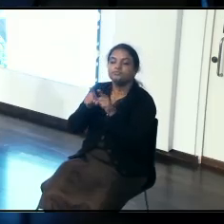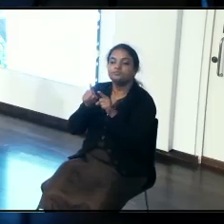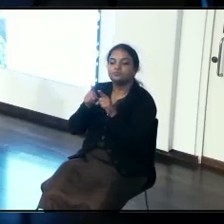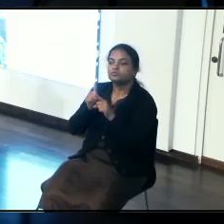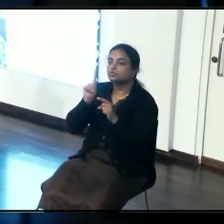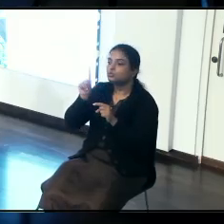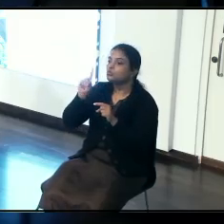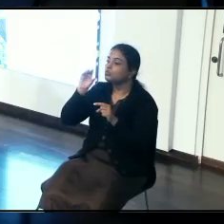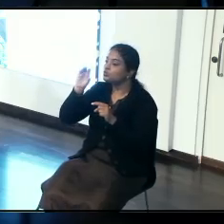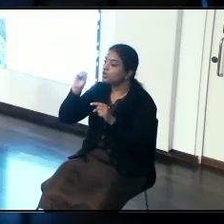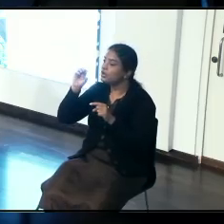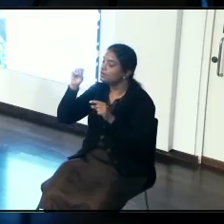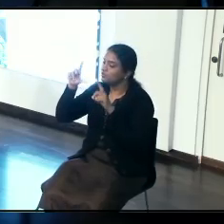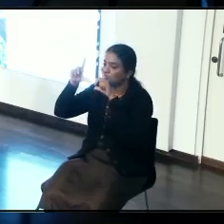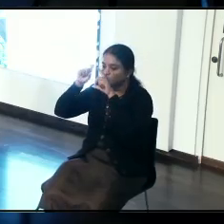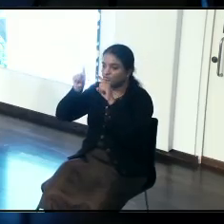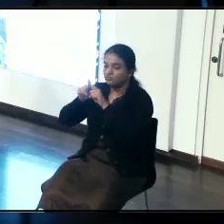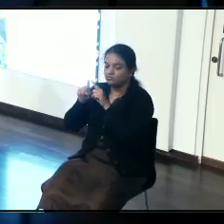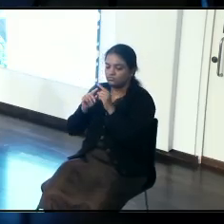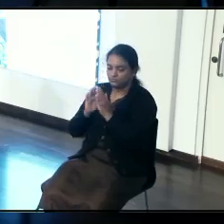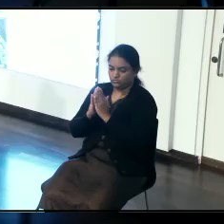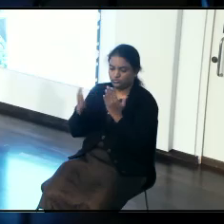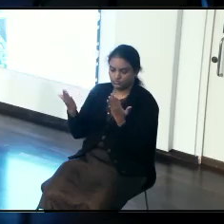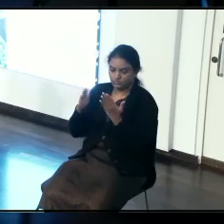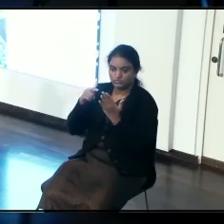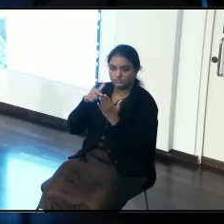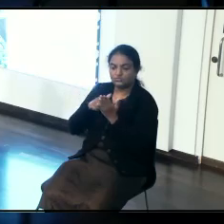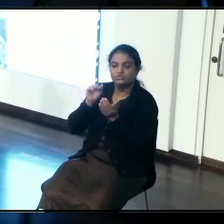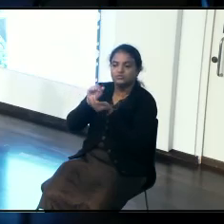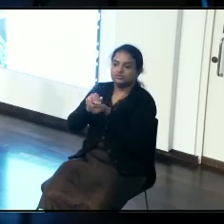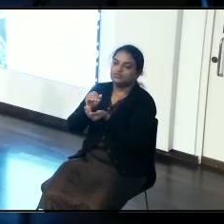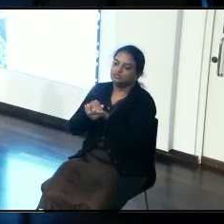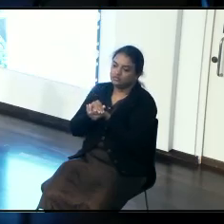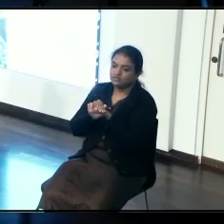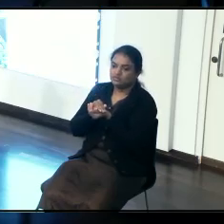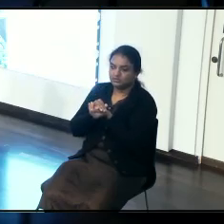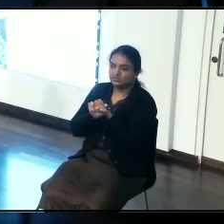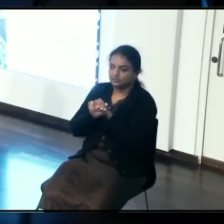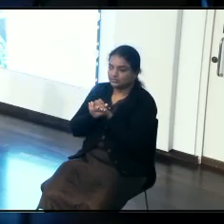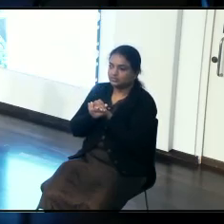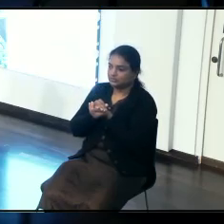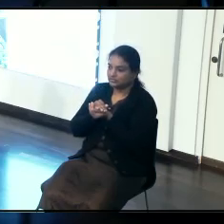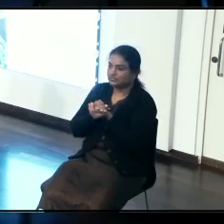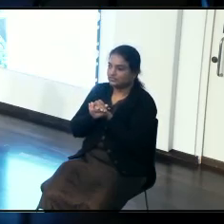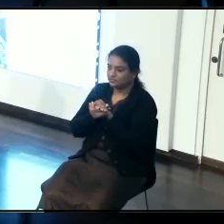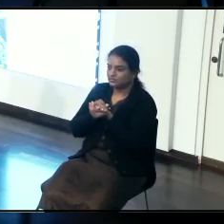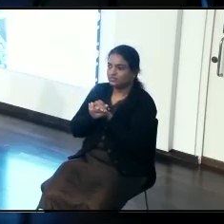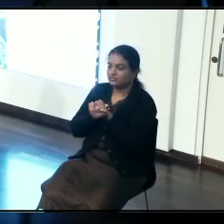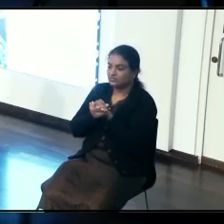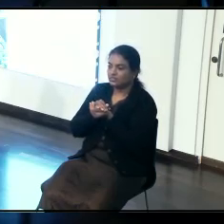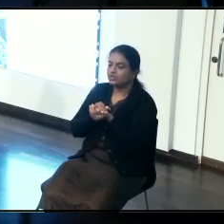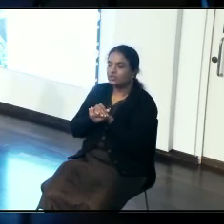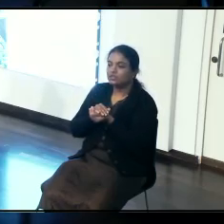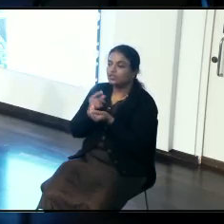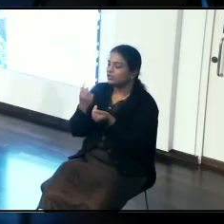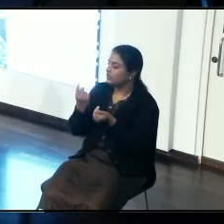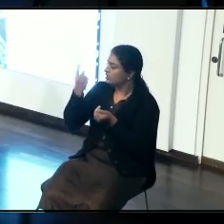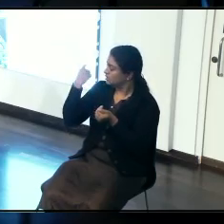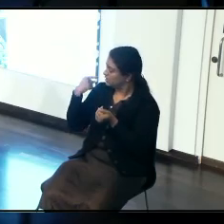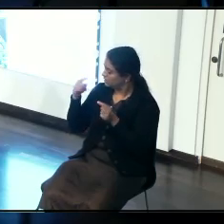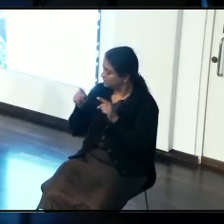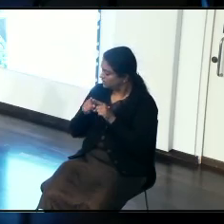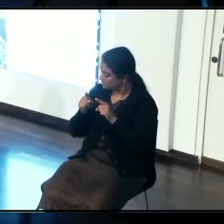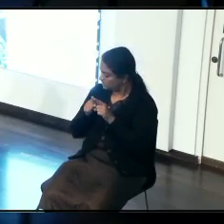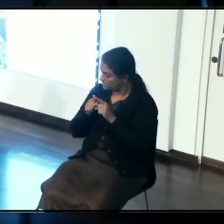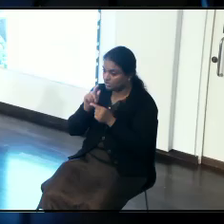photos and print them in a book and keep them. It's like a scrapbook, like a contemporary scrapbook. Yesterday, our son,